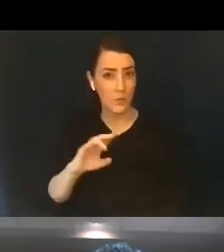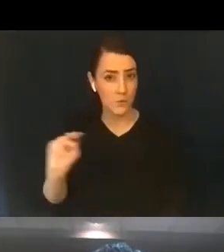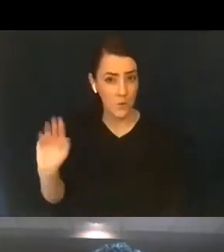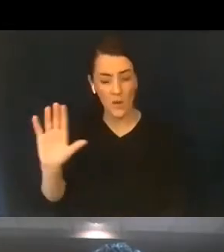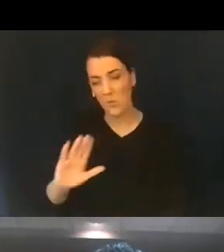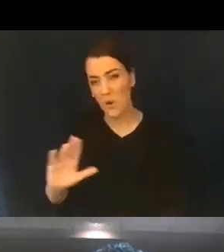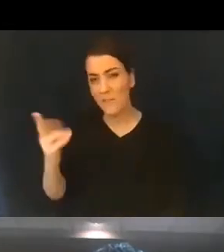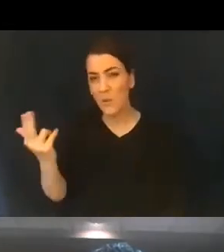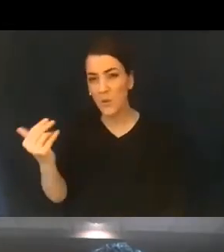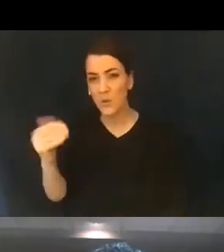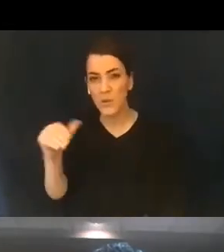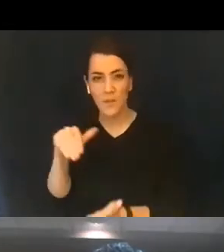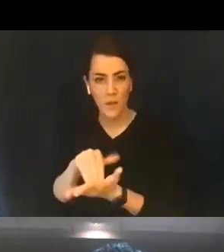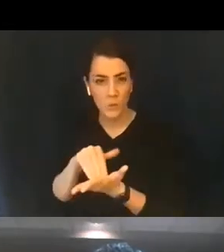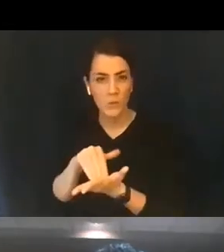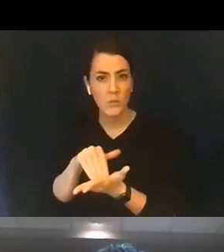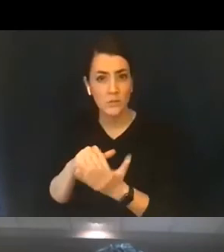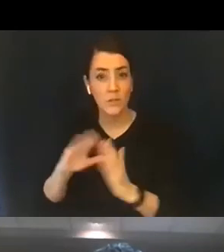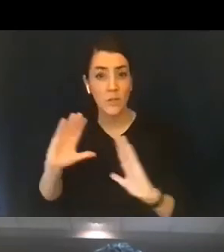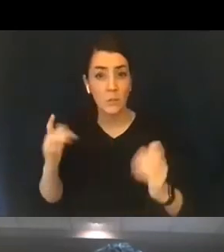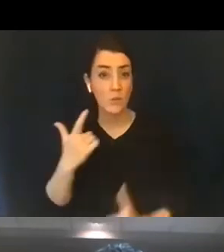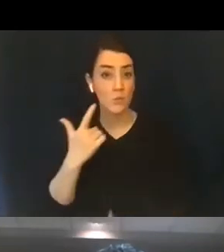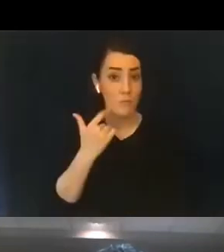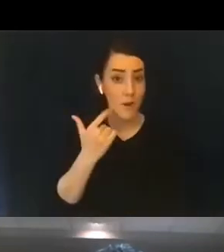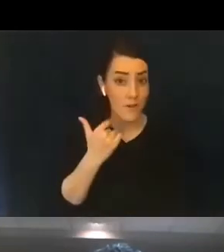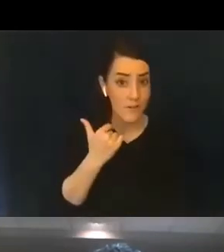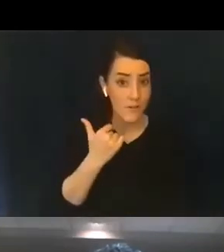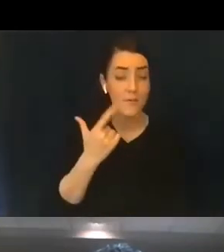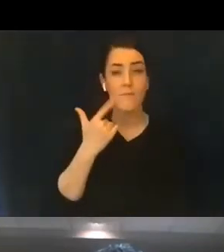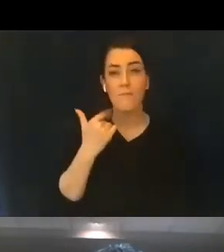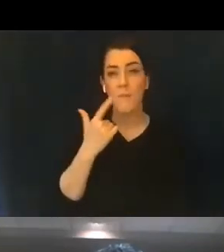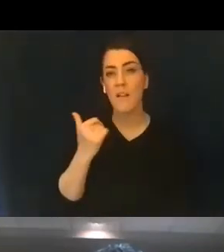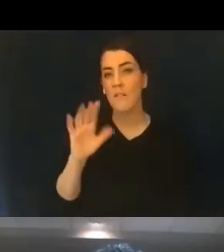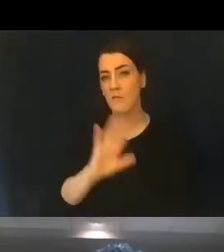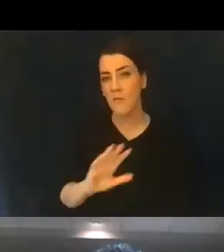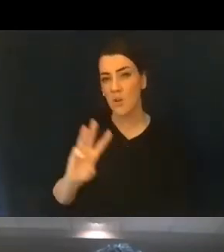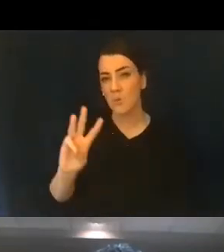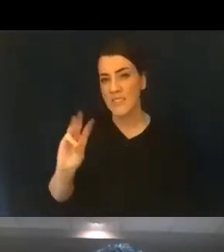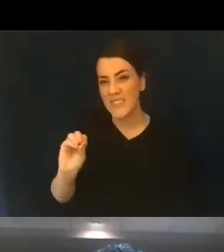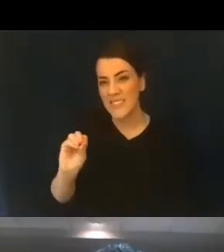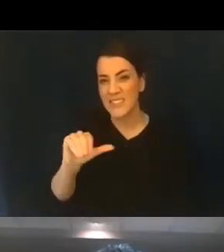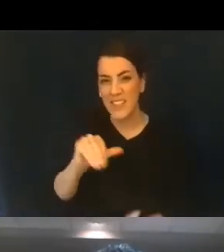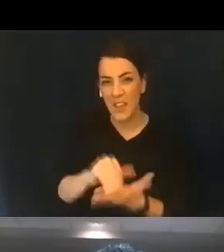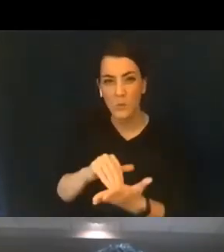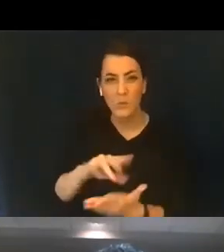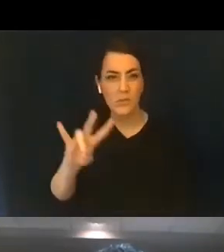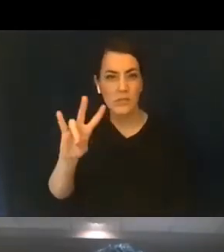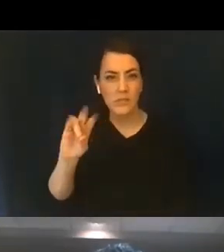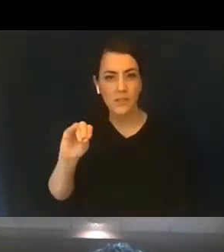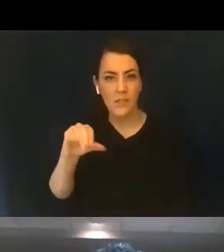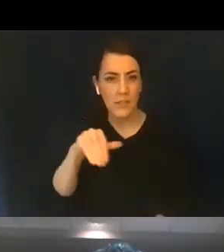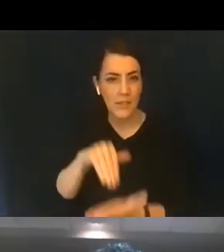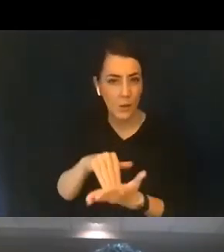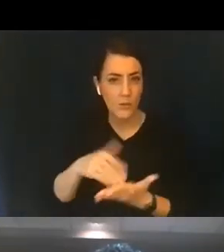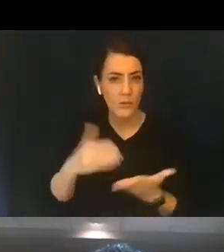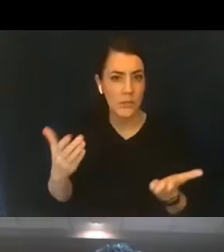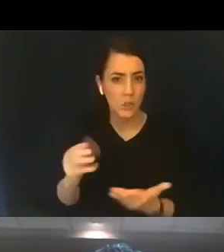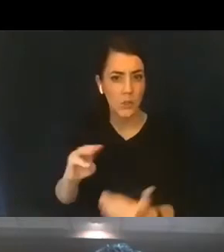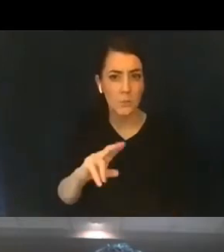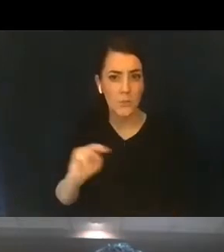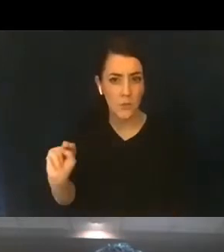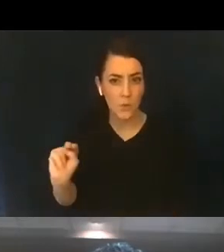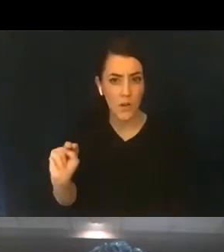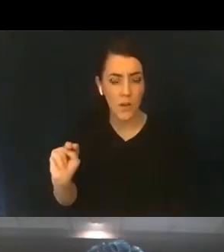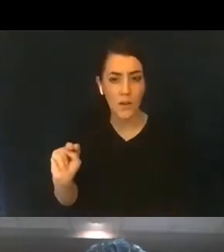in comparison to the Hmong population. You have roughly about 60,000, 70,000, and then the Vietnamese has about 40,000.